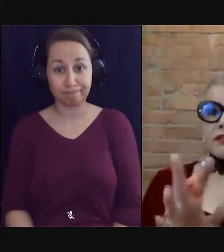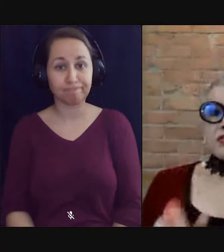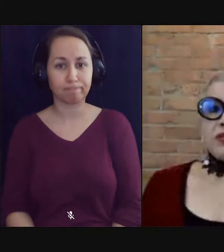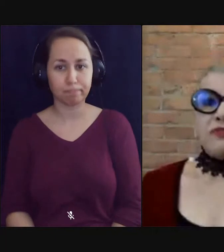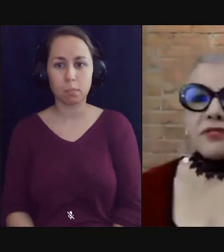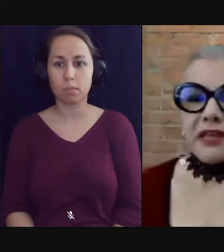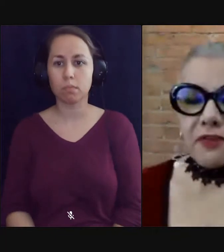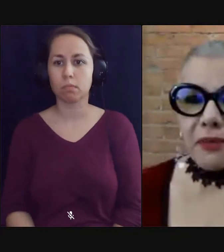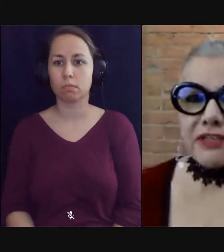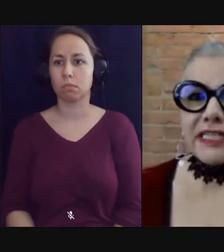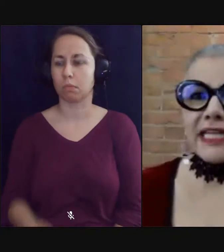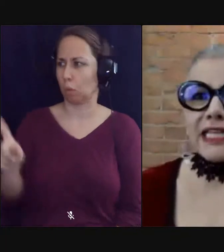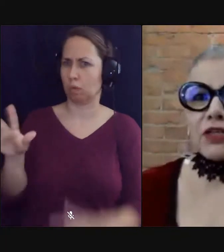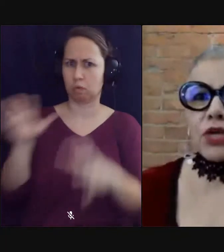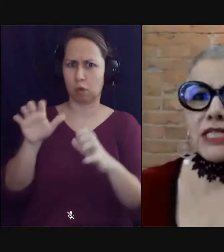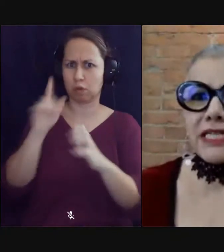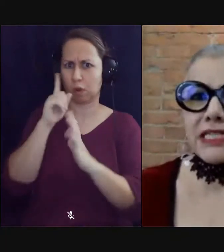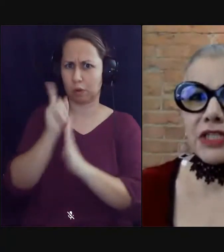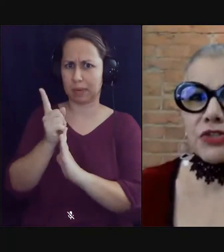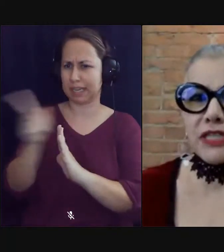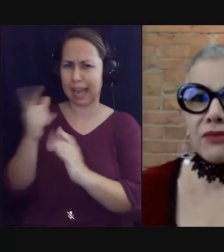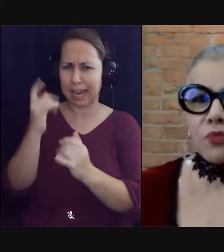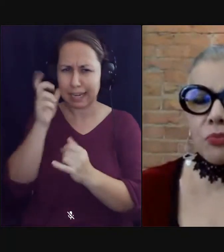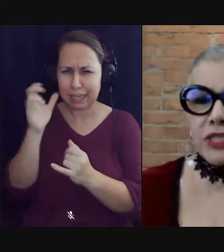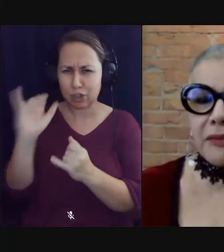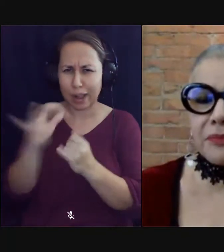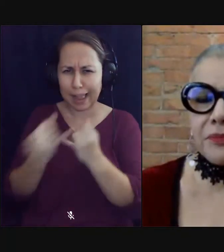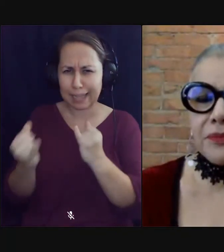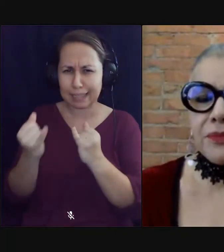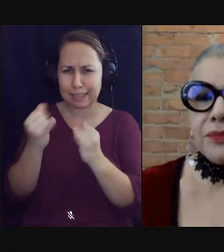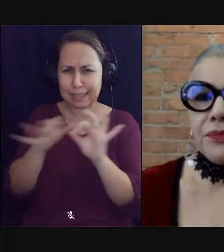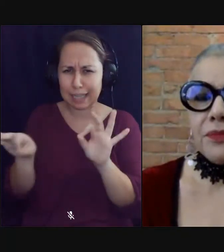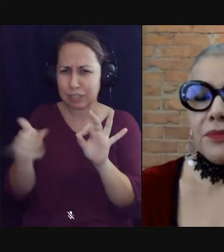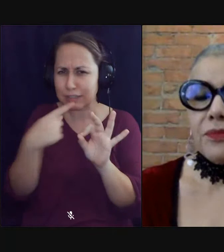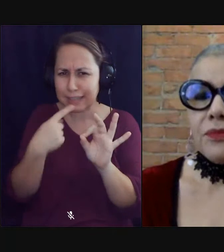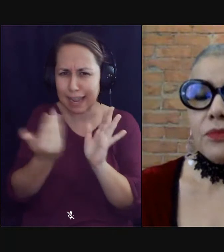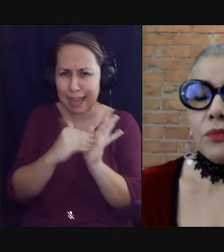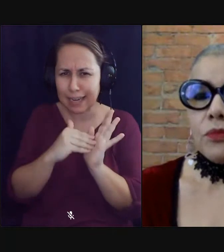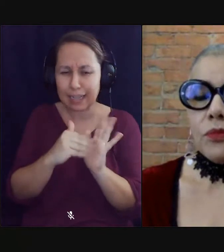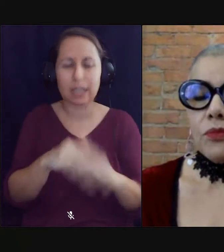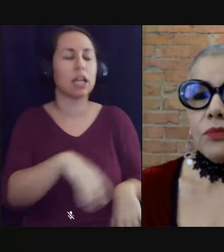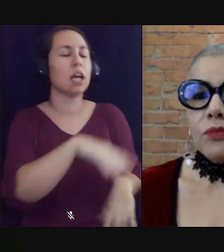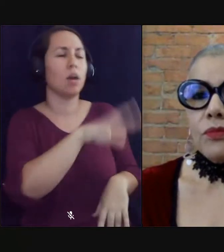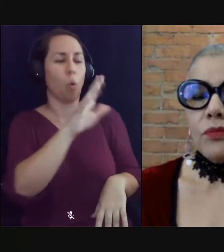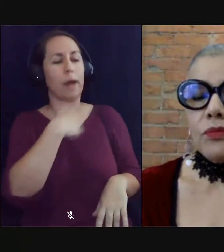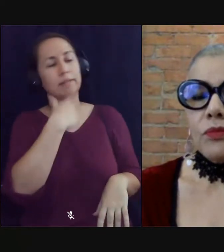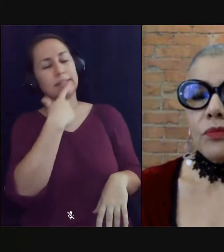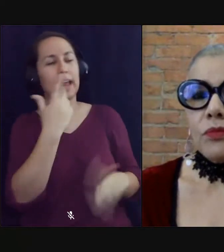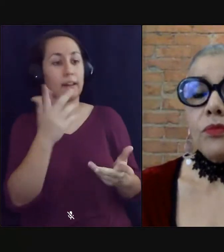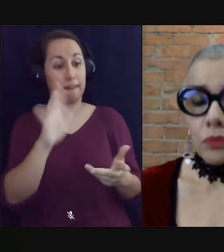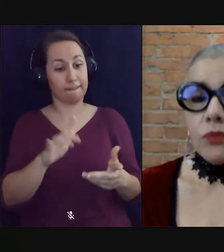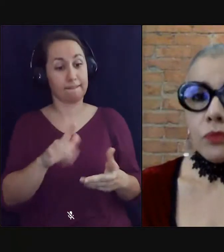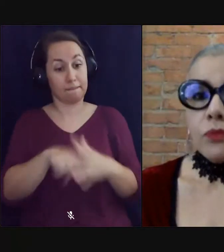Right, the screen froze there for a bit, so I didn't hear your last sentence. Could you say it one more time? Oh, just I think the genesis